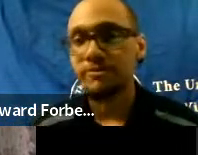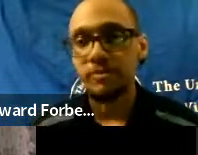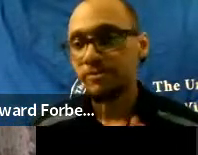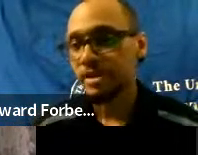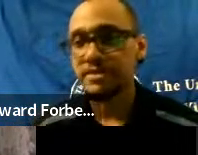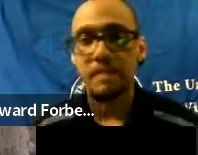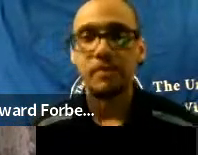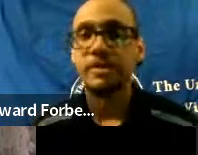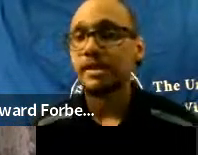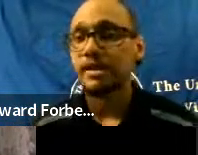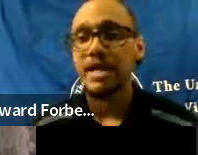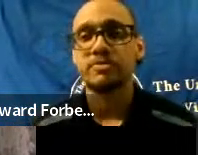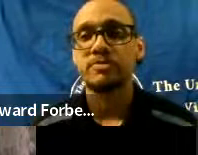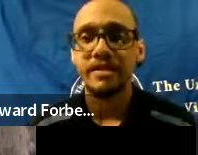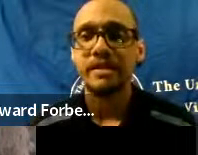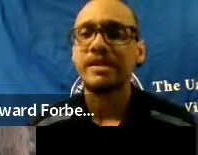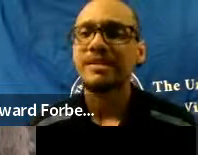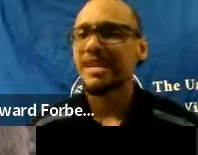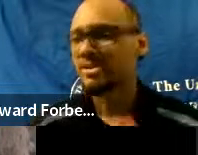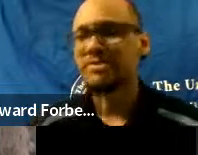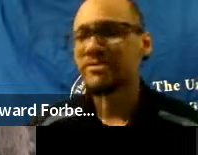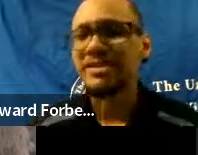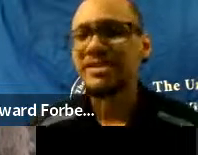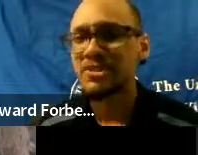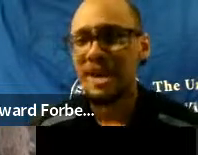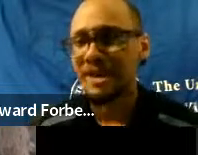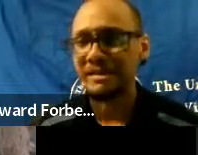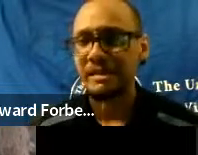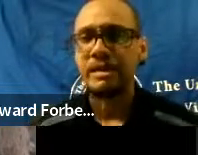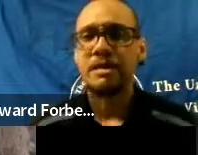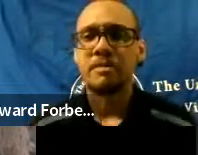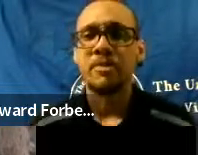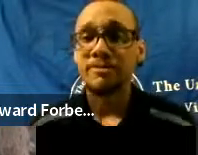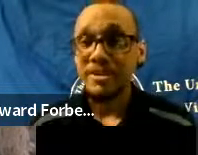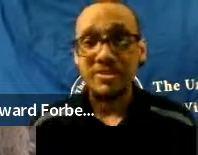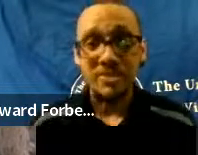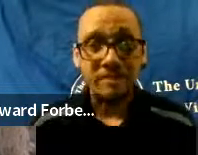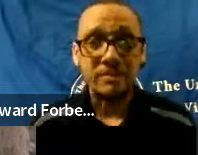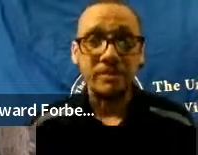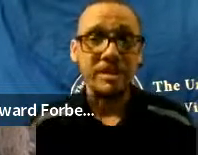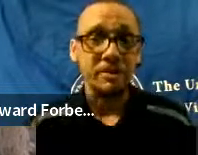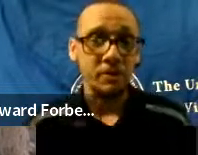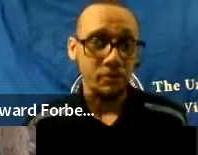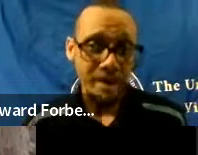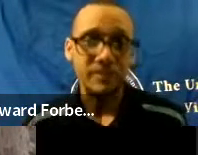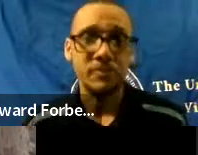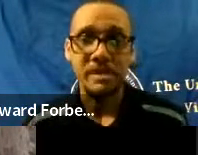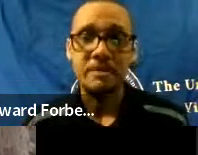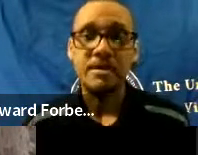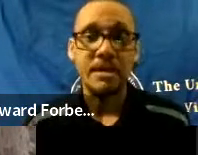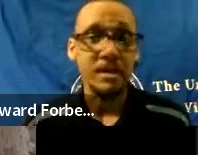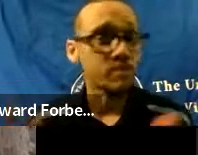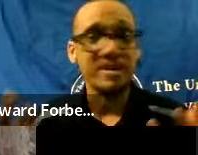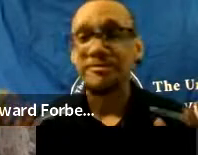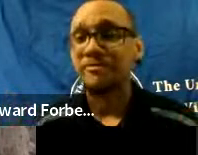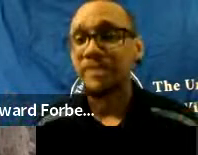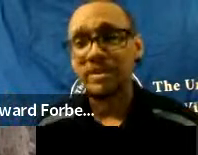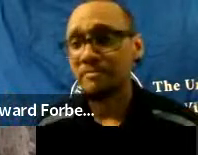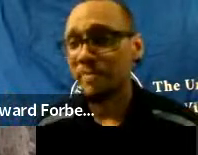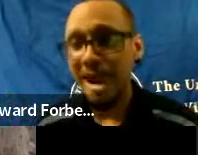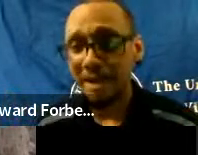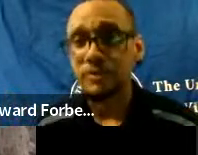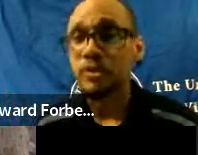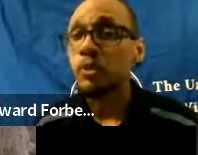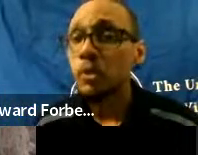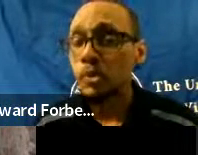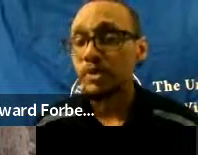use a smartphone, for example, in a classroom setting, that could be very distracting. But if it's done in a correct way, it could be a